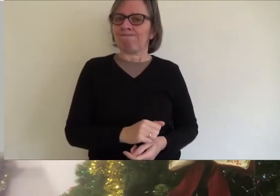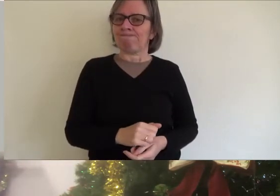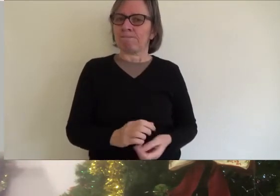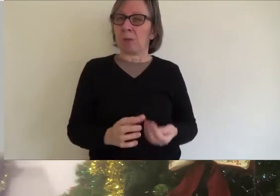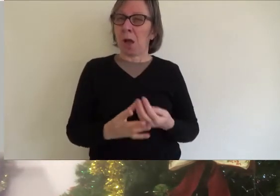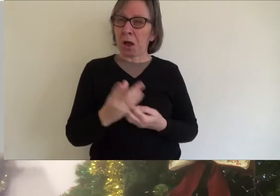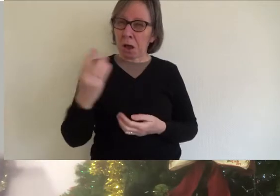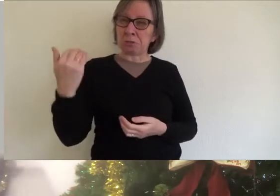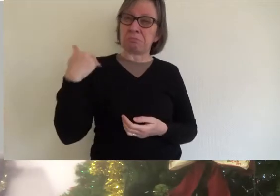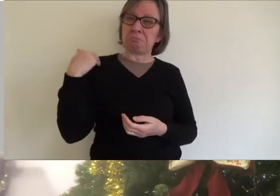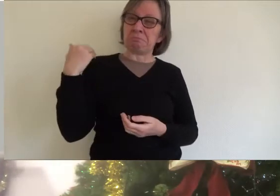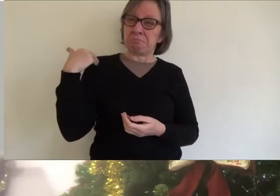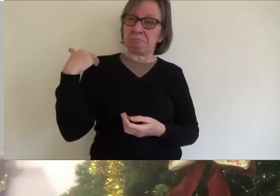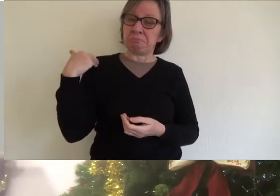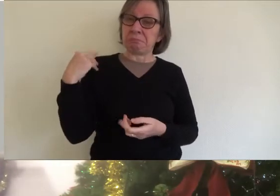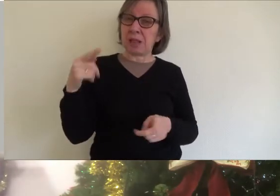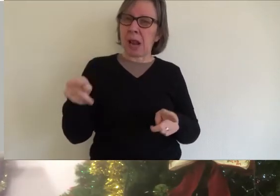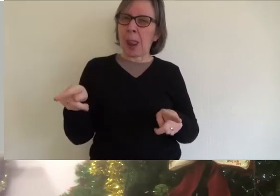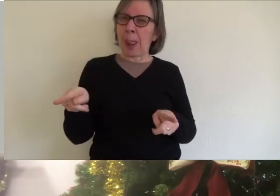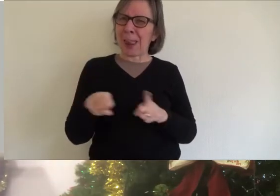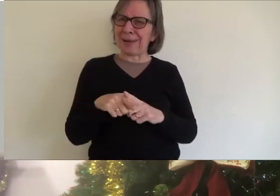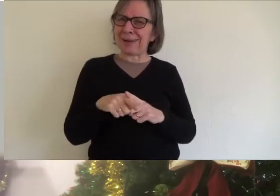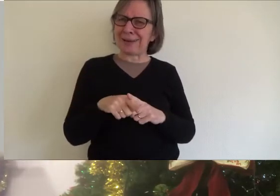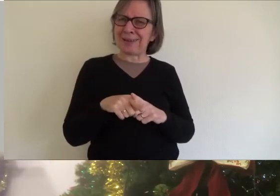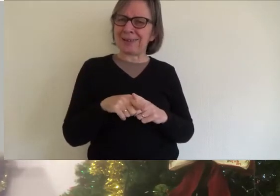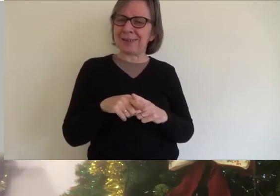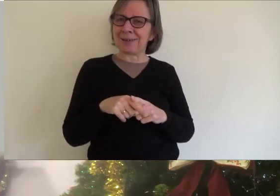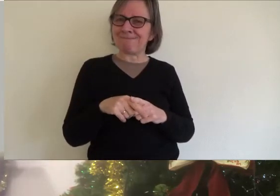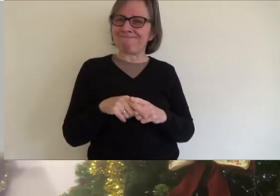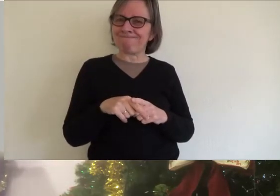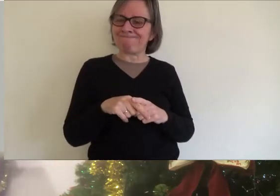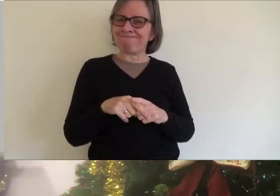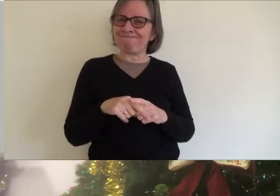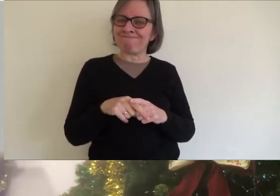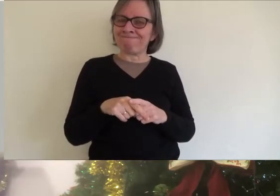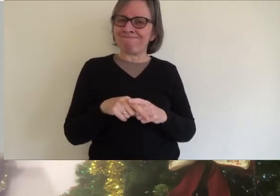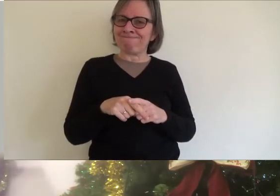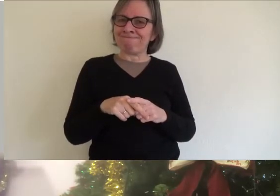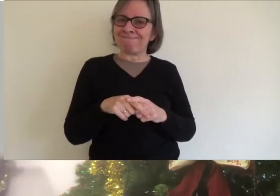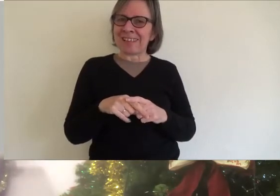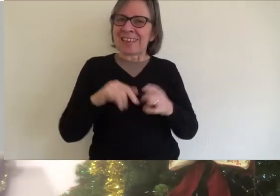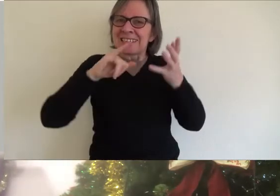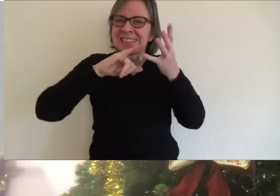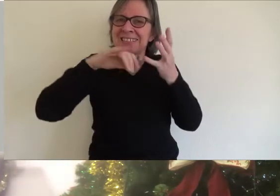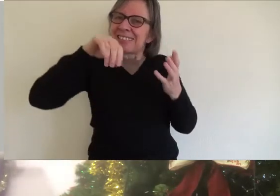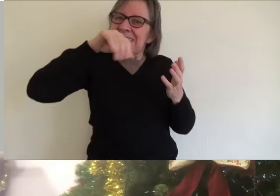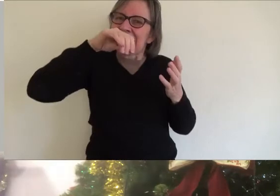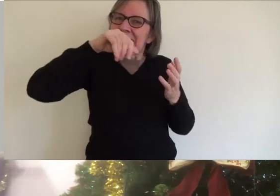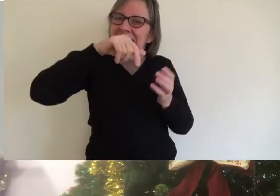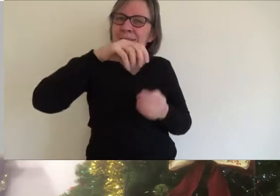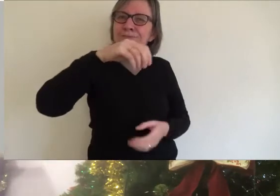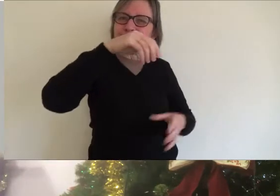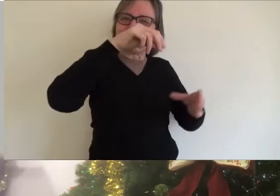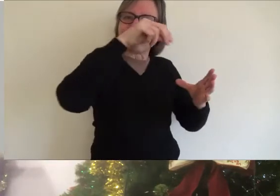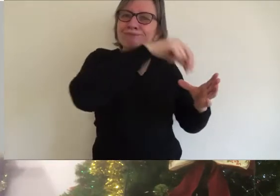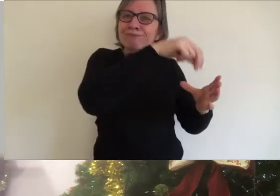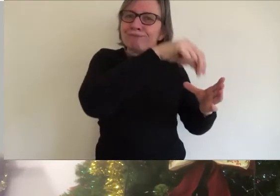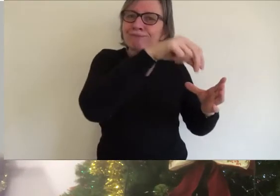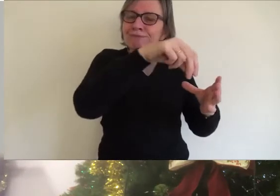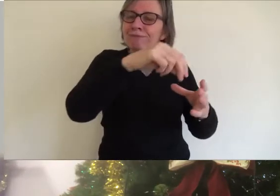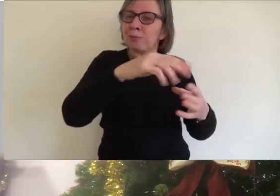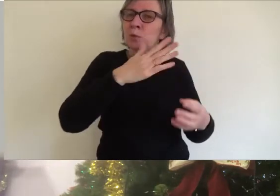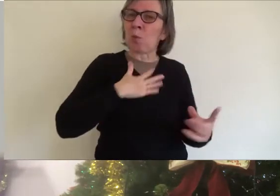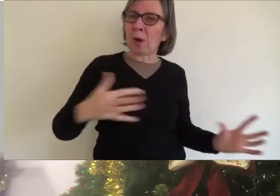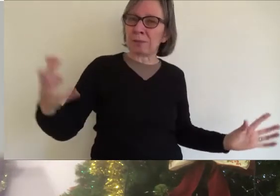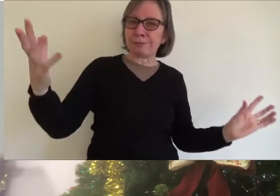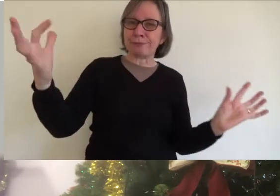calls us to sow seeds, nuggets of communication that God wants to use to draw people